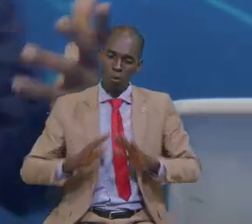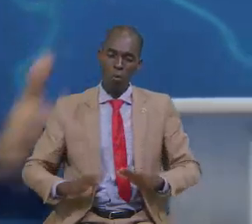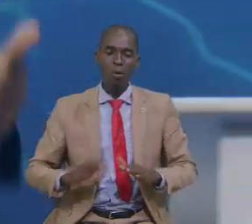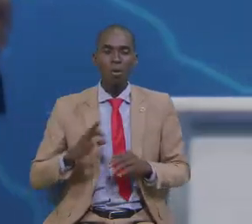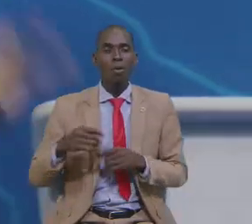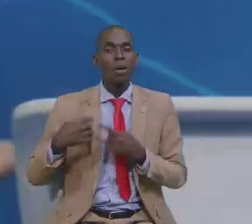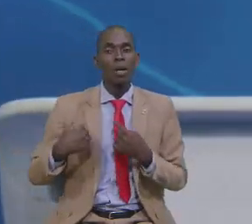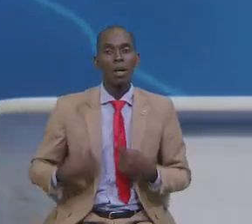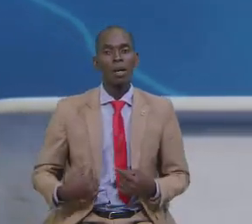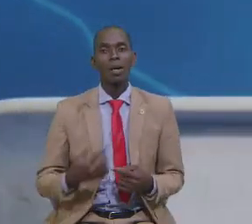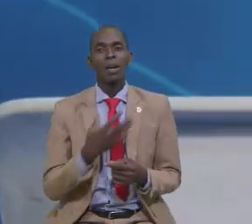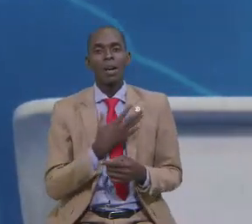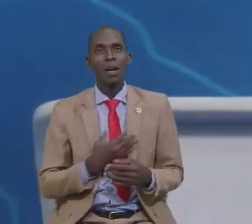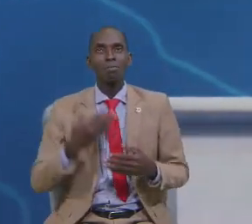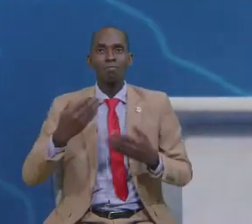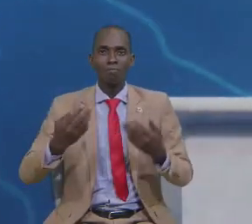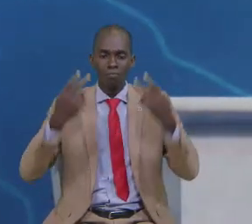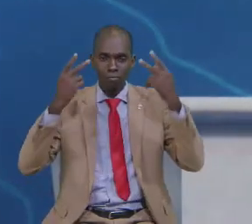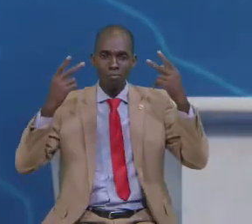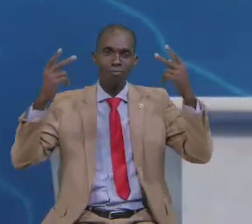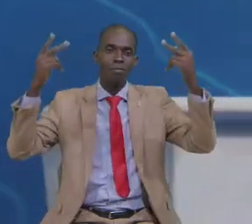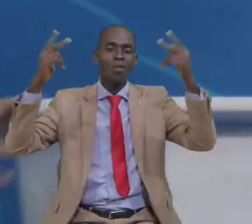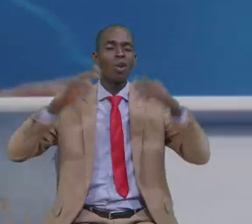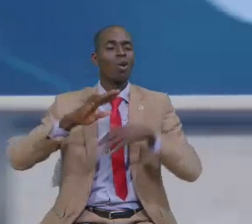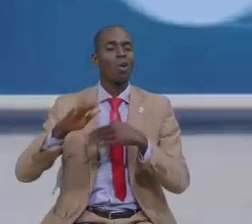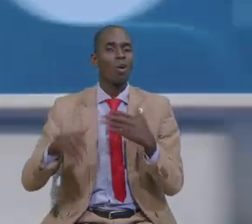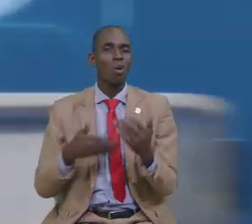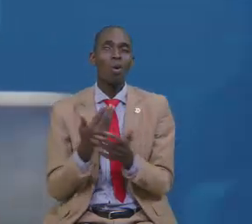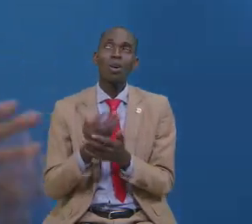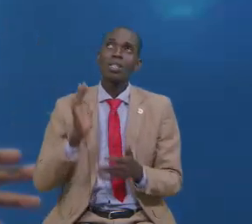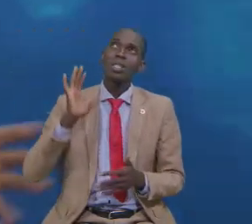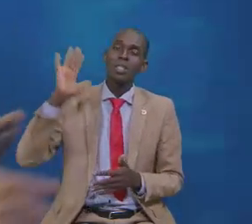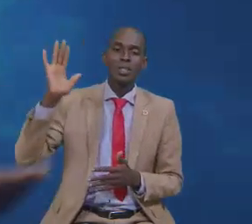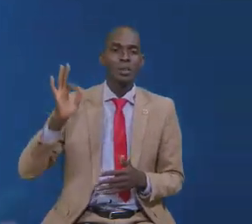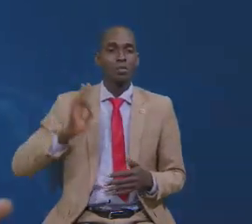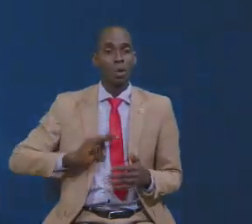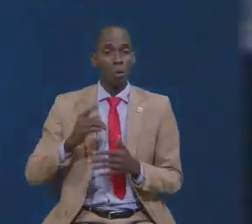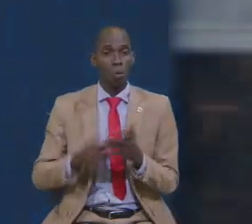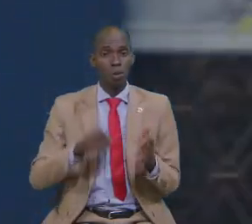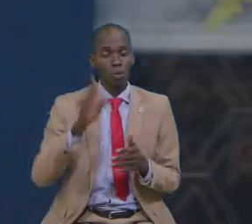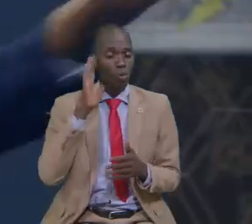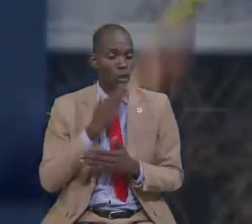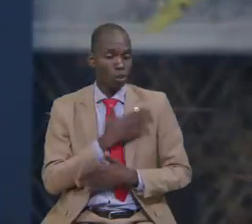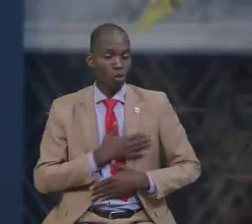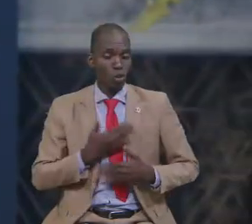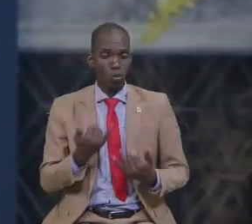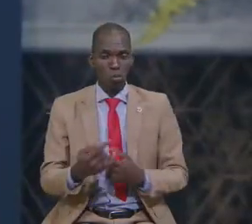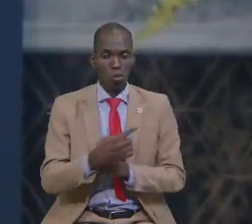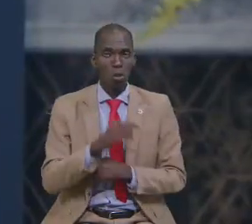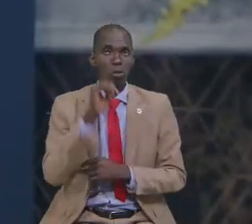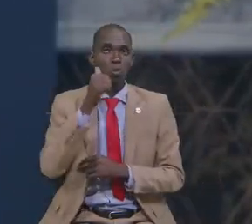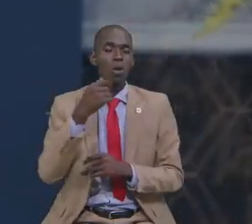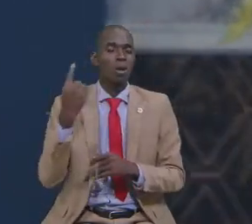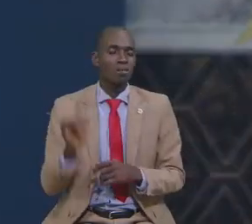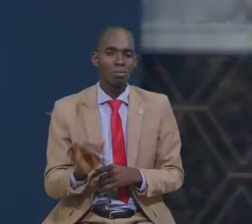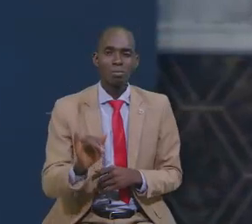and prosperity all these benefits what I will enjoy today and tomorrow and next week are for the rest of